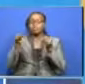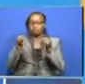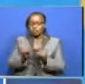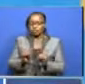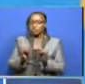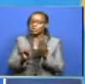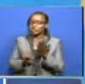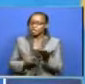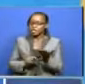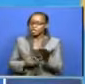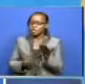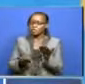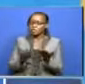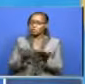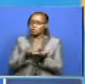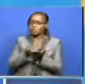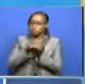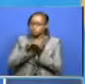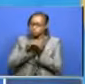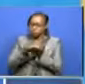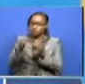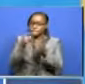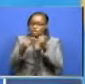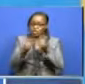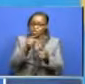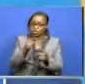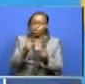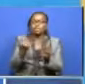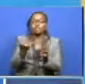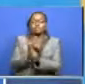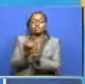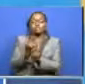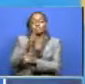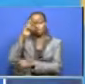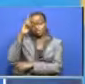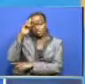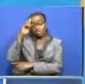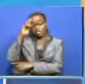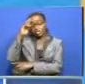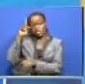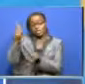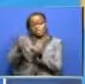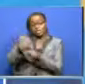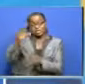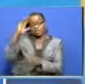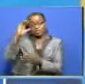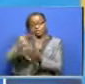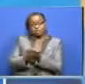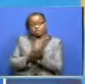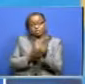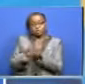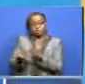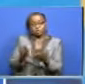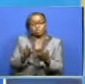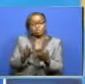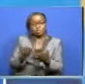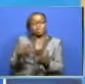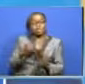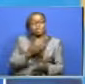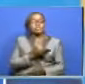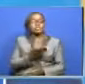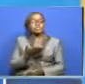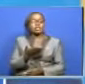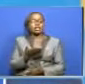be scrapped for one reason or the other, I still believe that there is opportunity for us to state